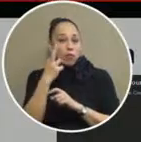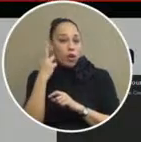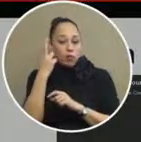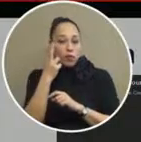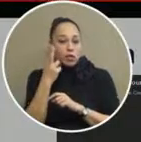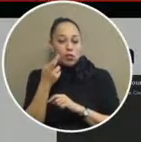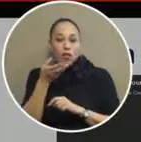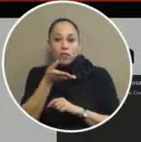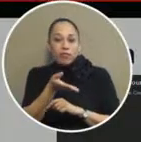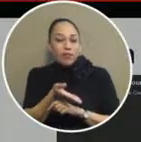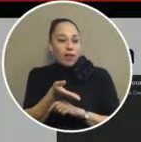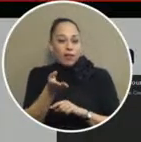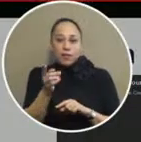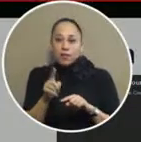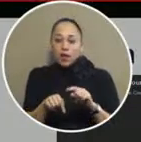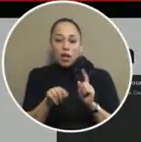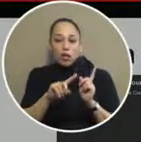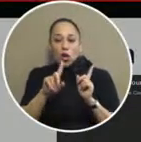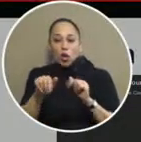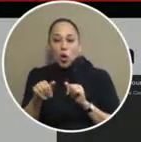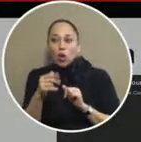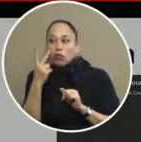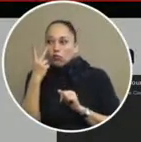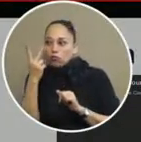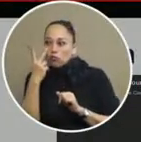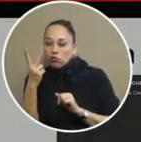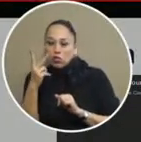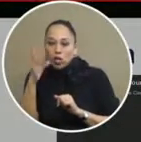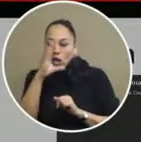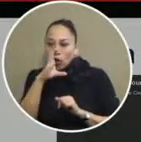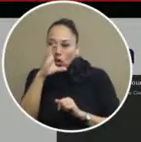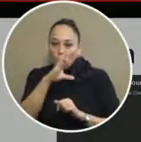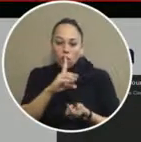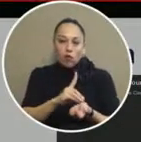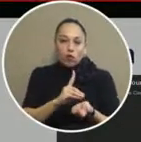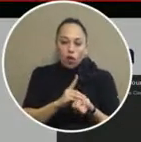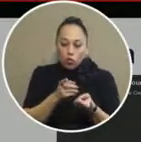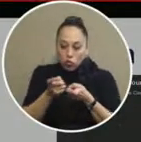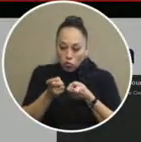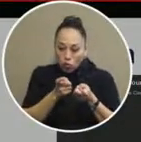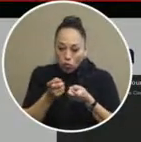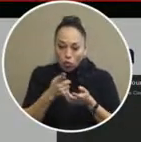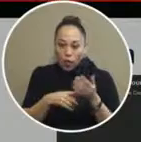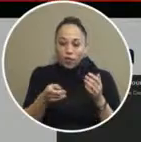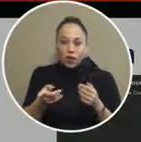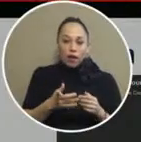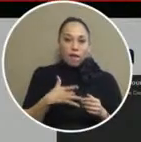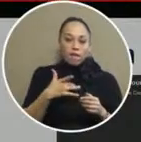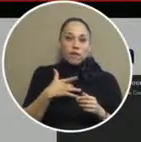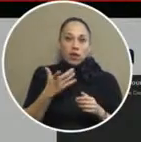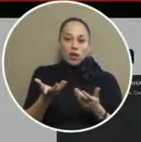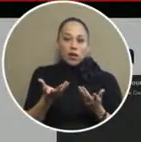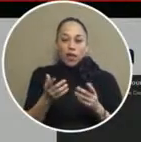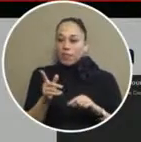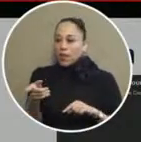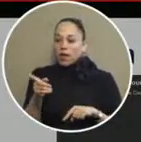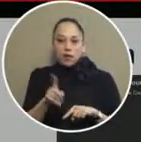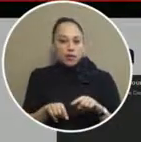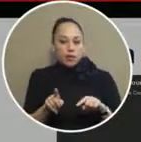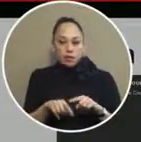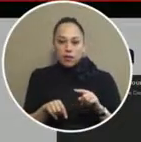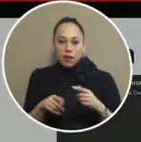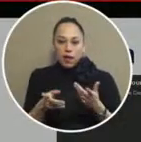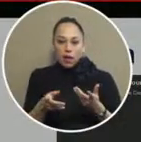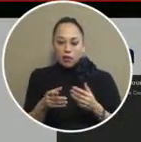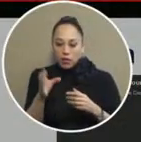they are not able to go seek medical attention to control their chronic conditions. And therefore, they might not be able to go and seek